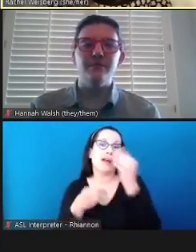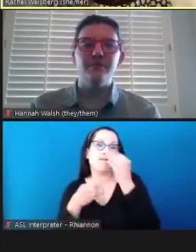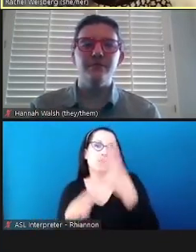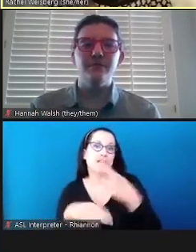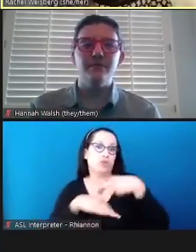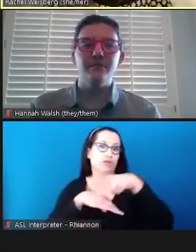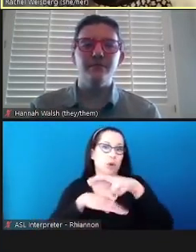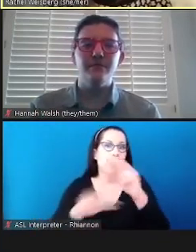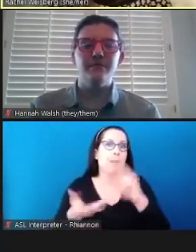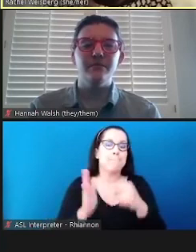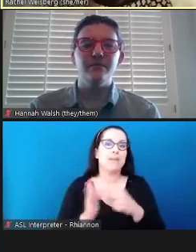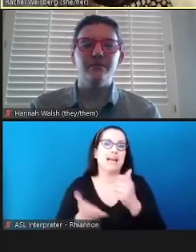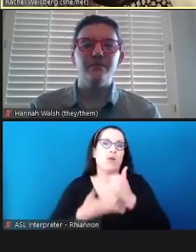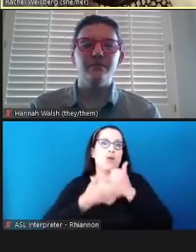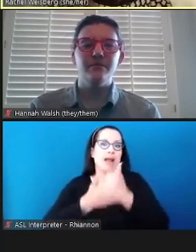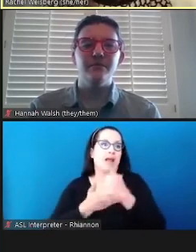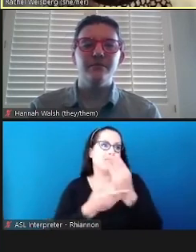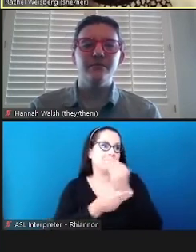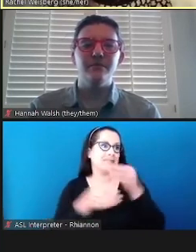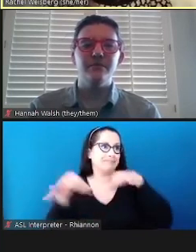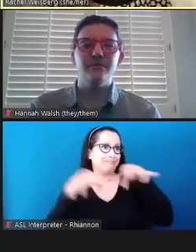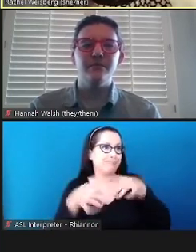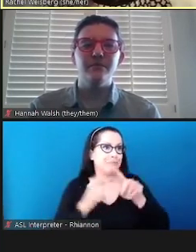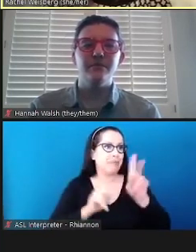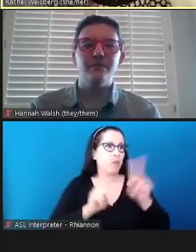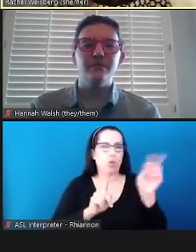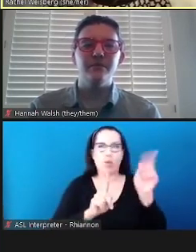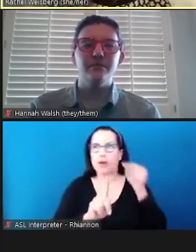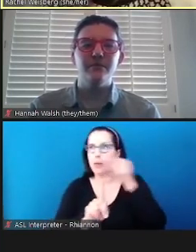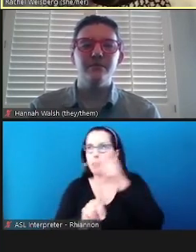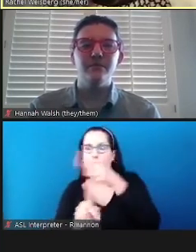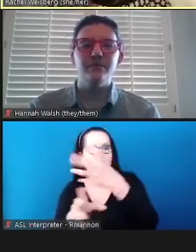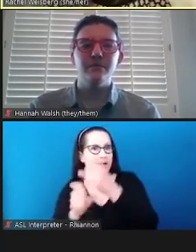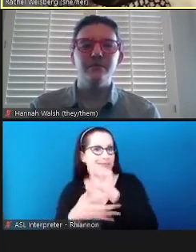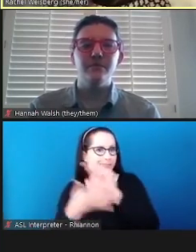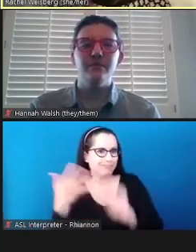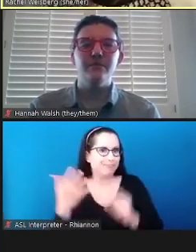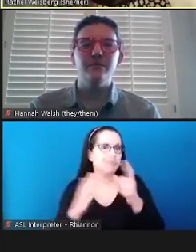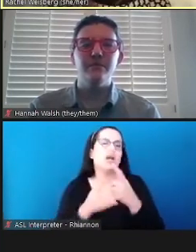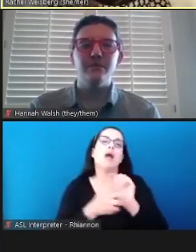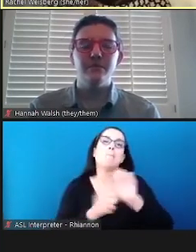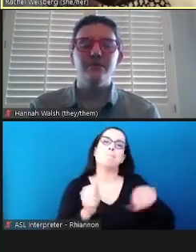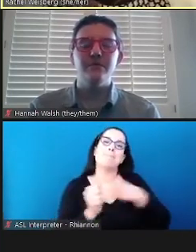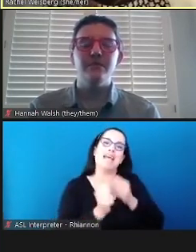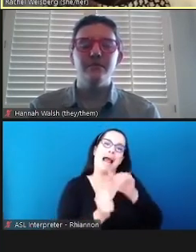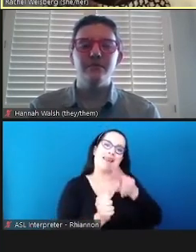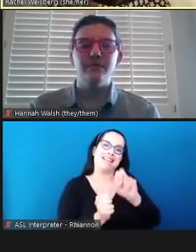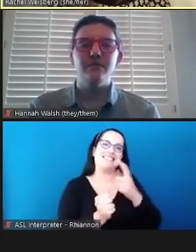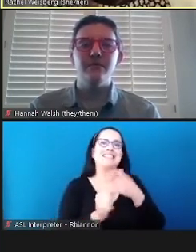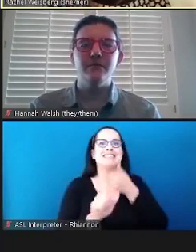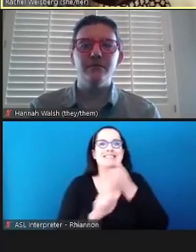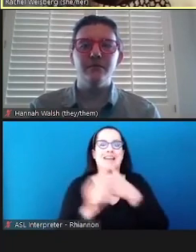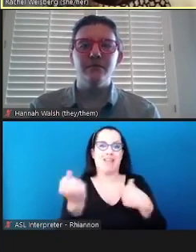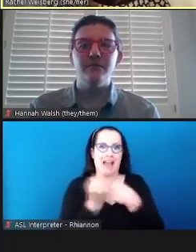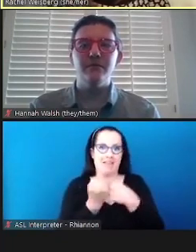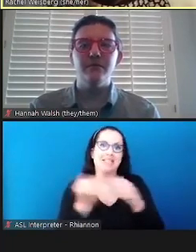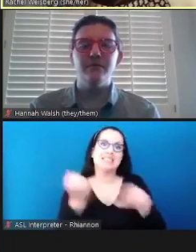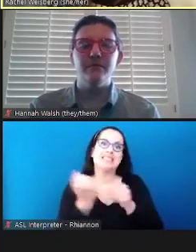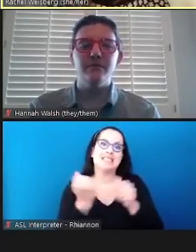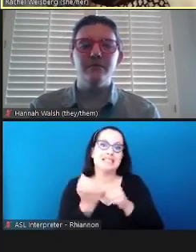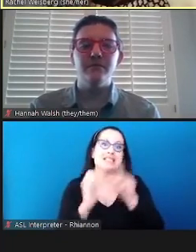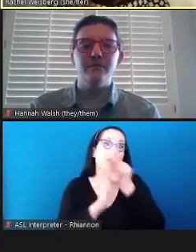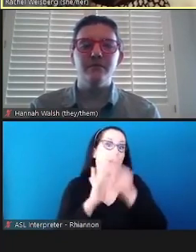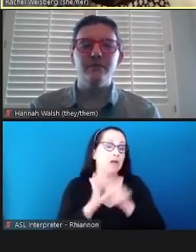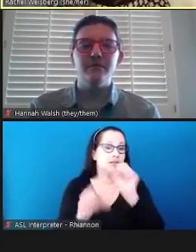help direct folks to the right place, to providing behind the scenes self-advocacy assistance. We do a lot of policy work, all the way up